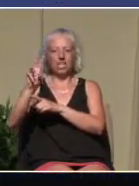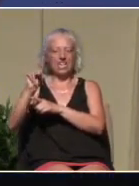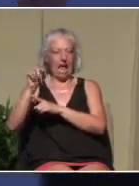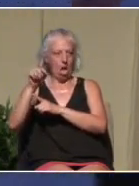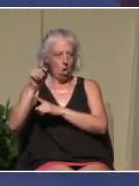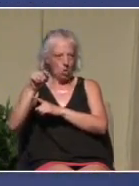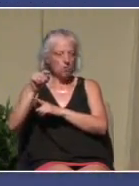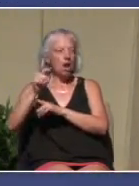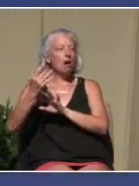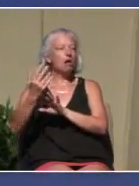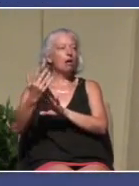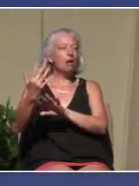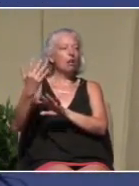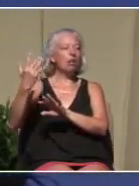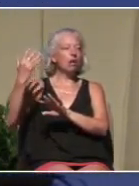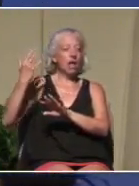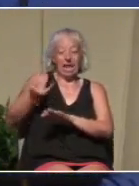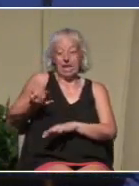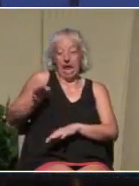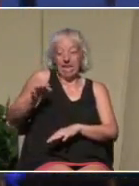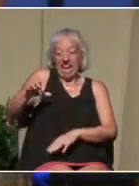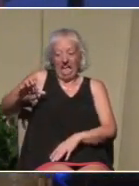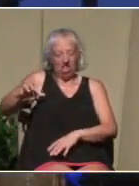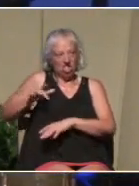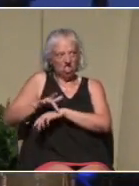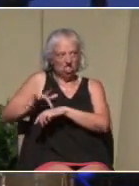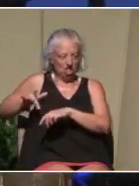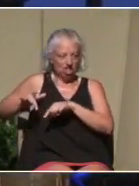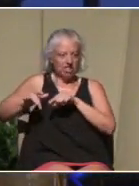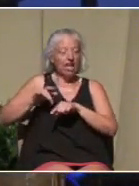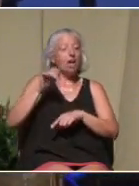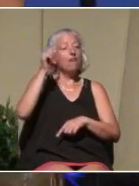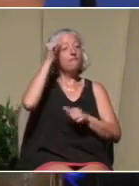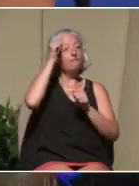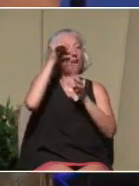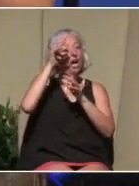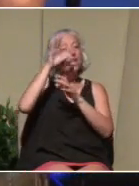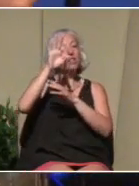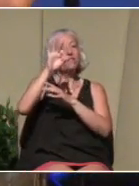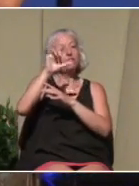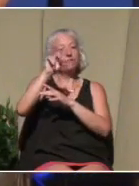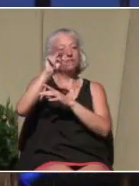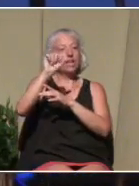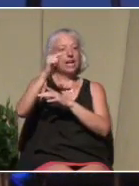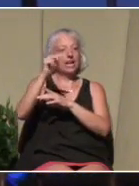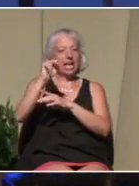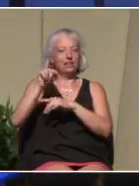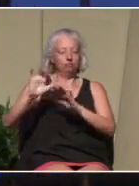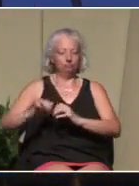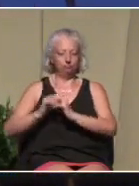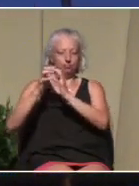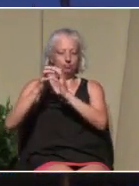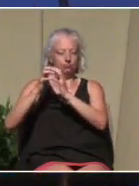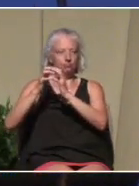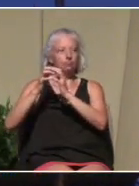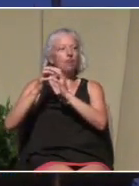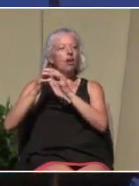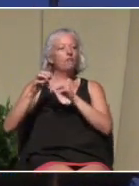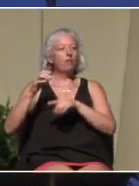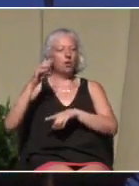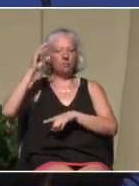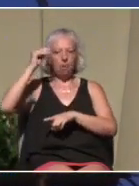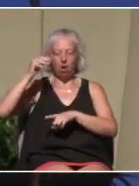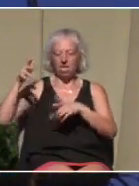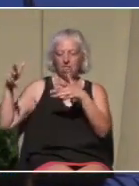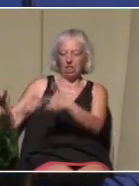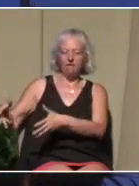days of the 1900s, when Father Flanagan founded it, it was an orphanage for boys who had been